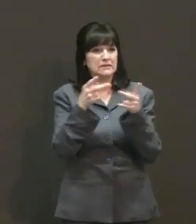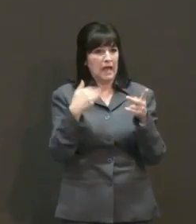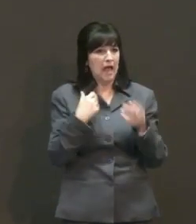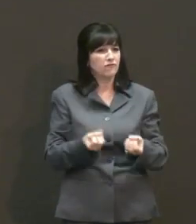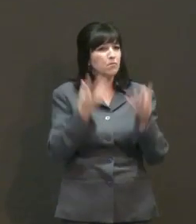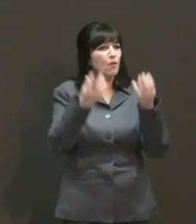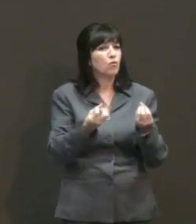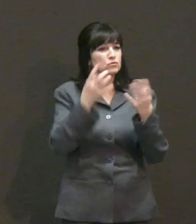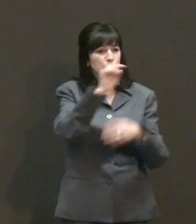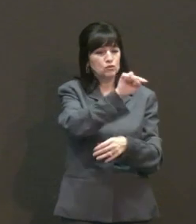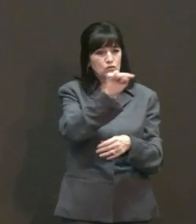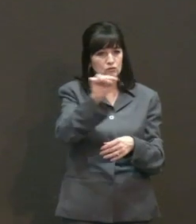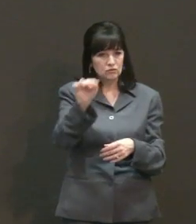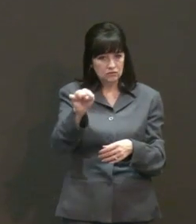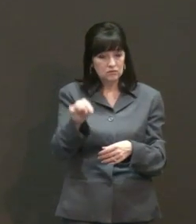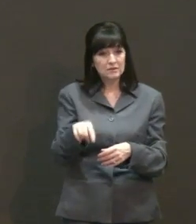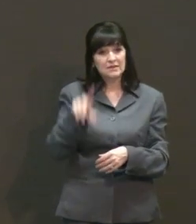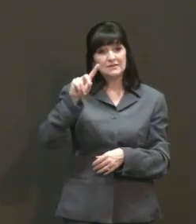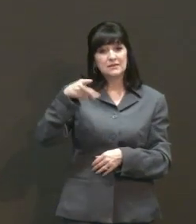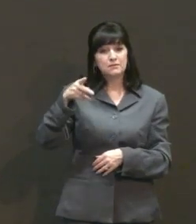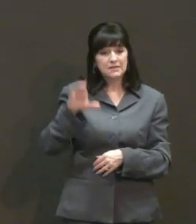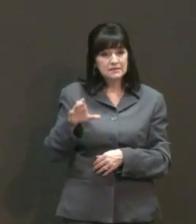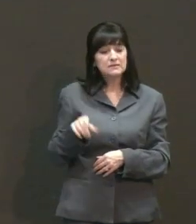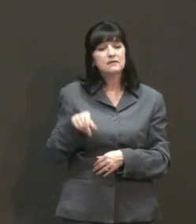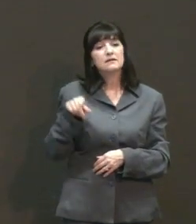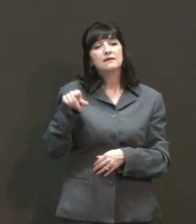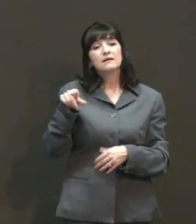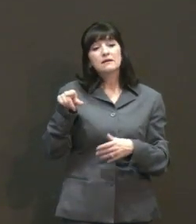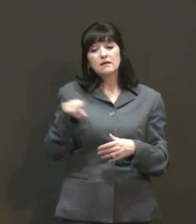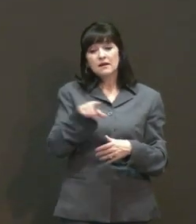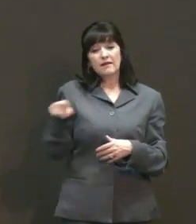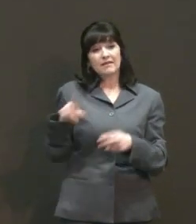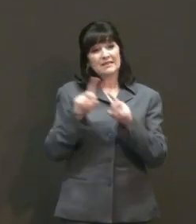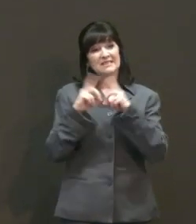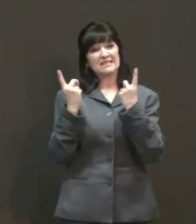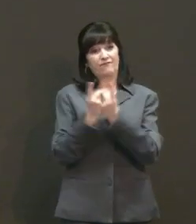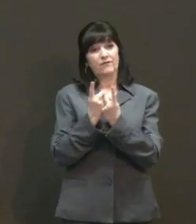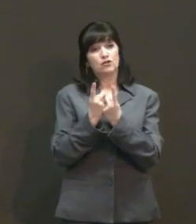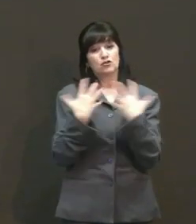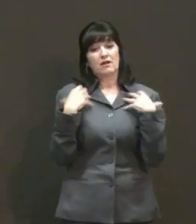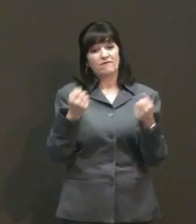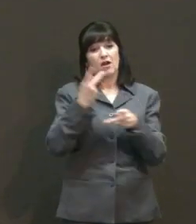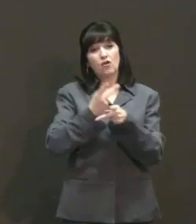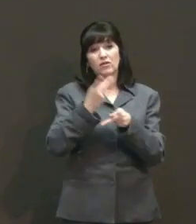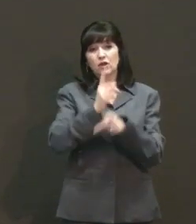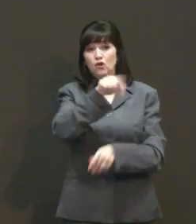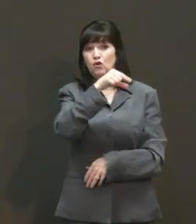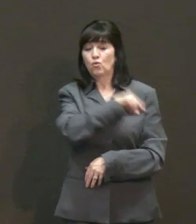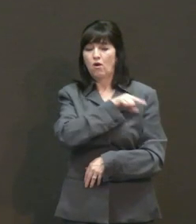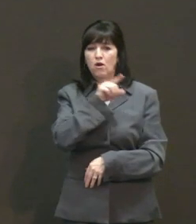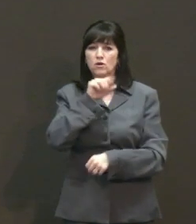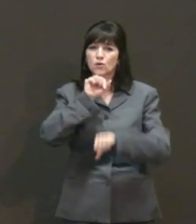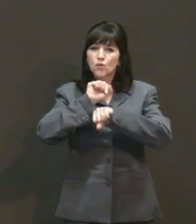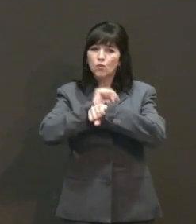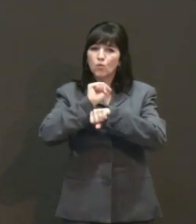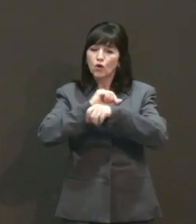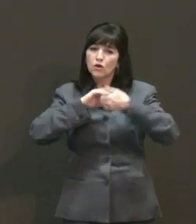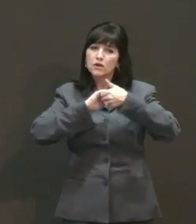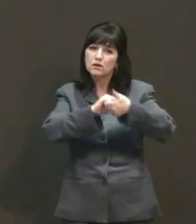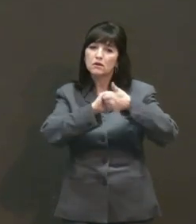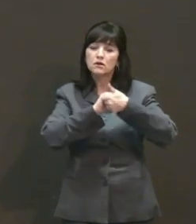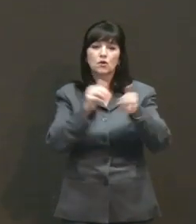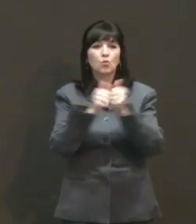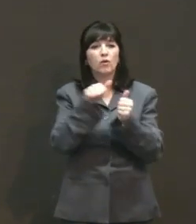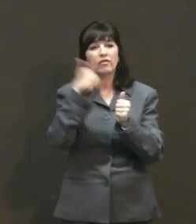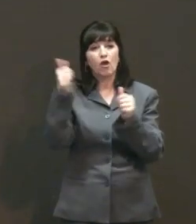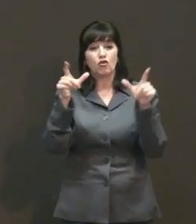So DPH and our sister division, the Division of Healthcare Quality, are working closely with long-term care and other licensed facilities